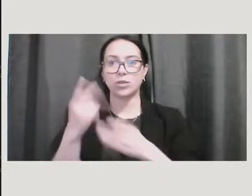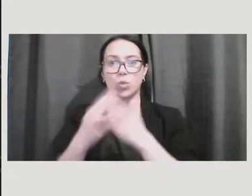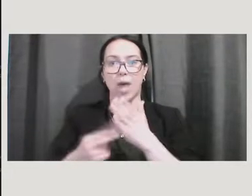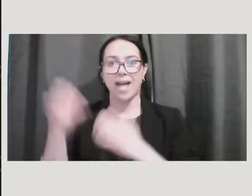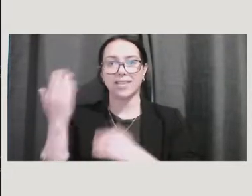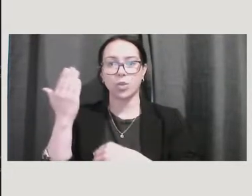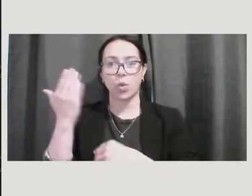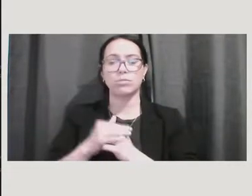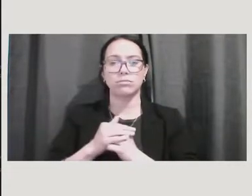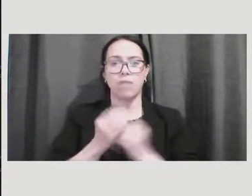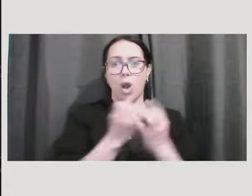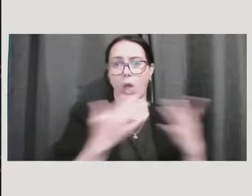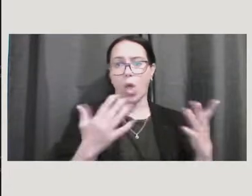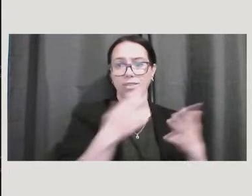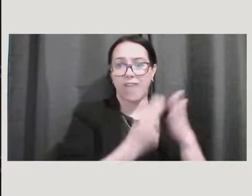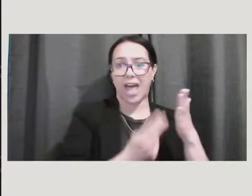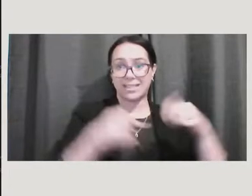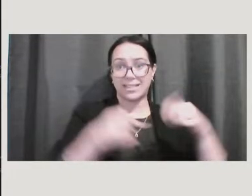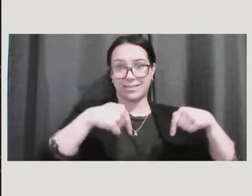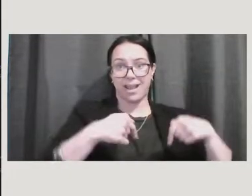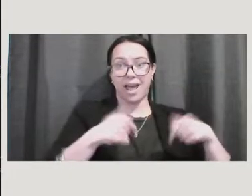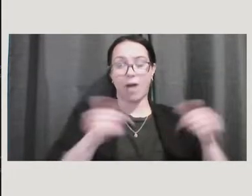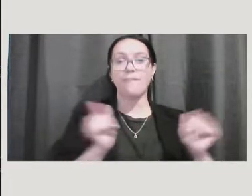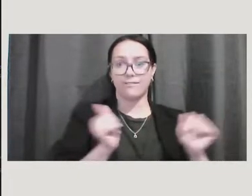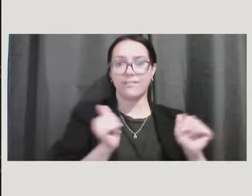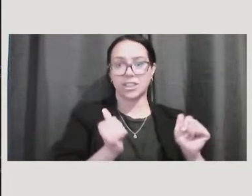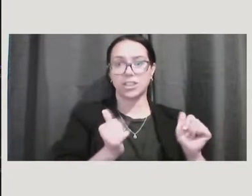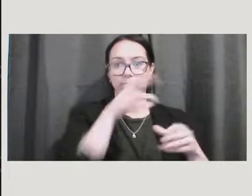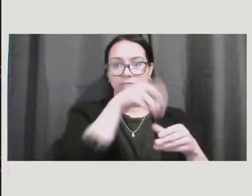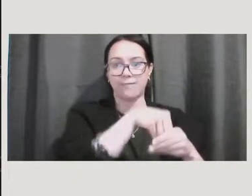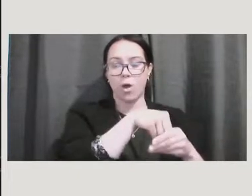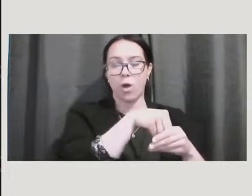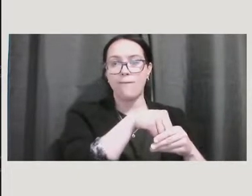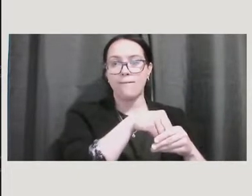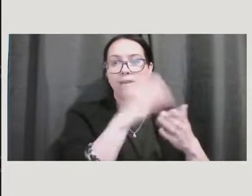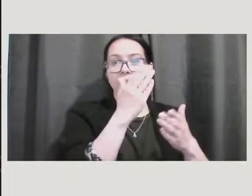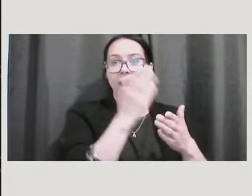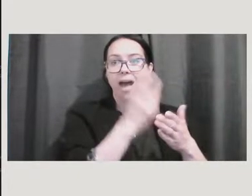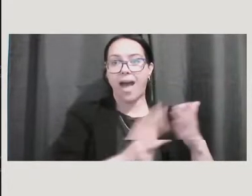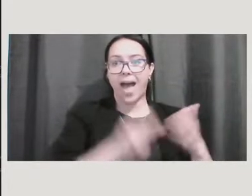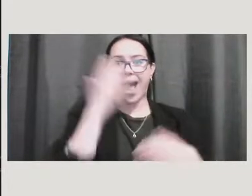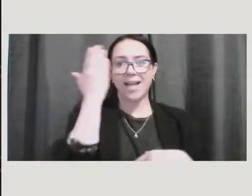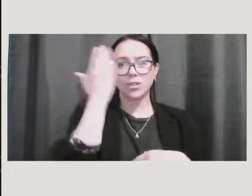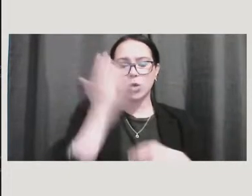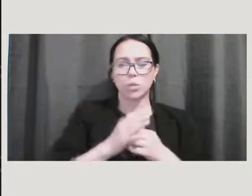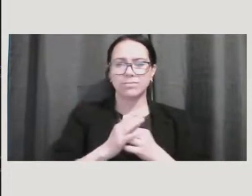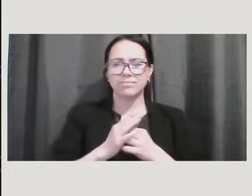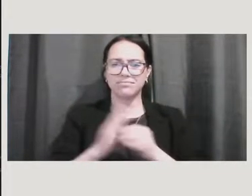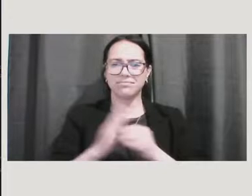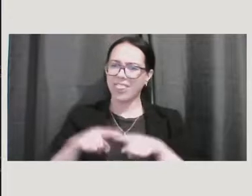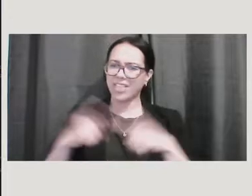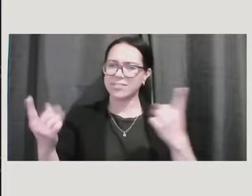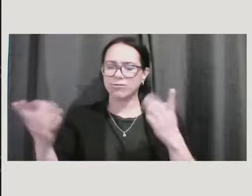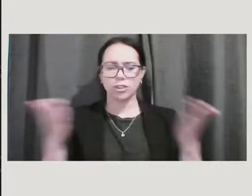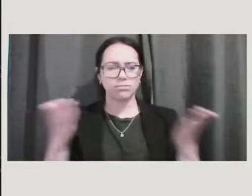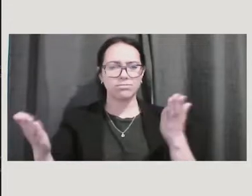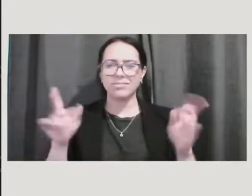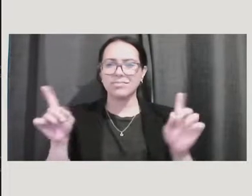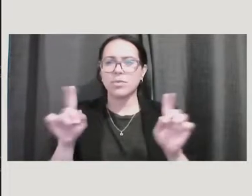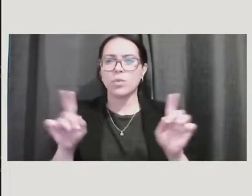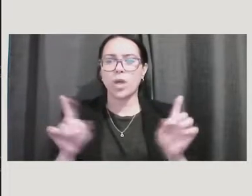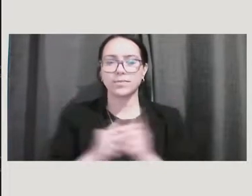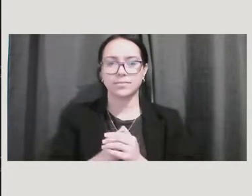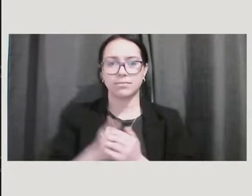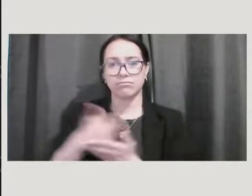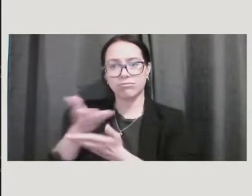and so what difference has this made I've been reflecting and talking with Anton Carter recently and